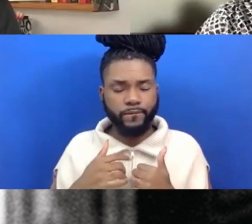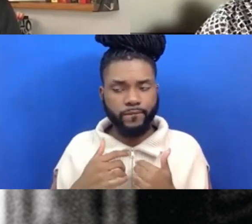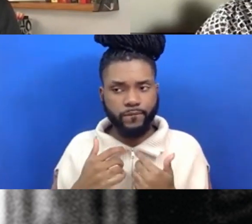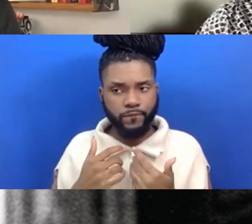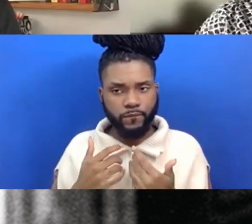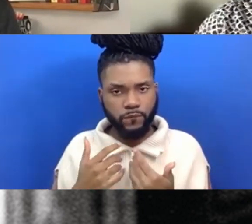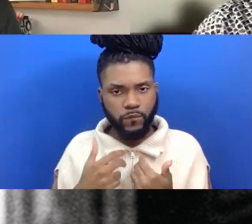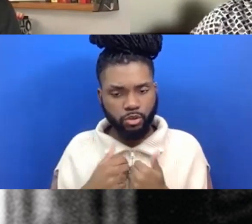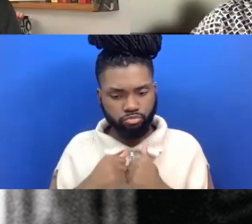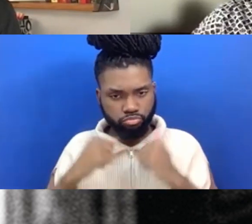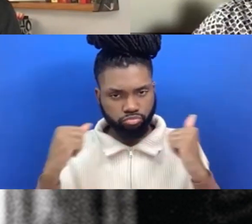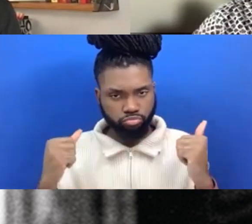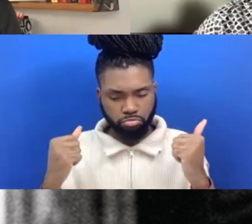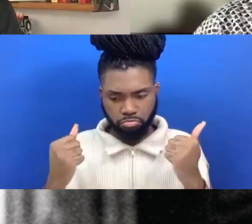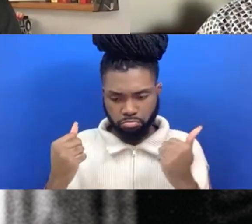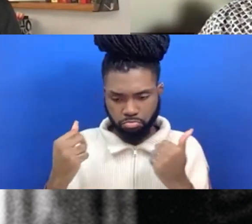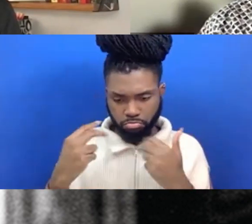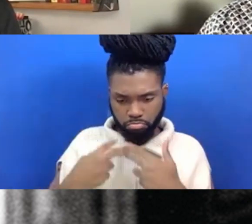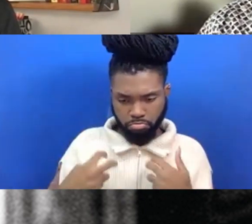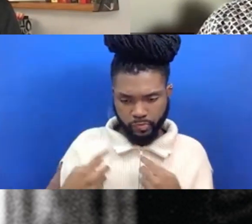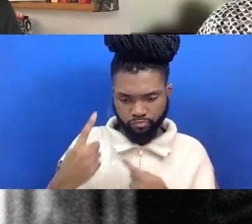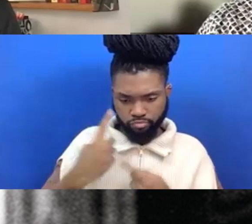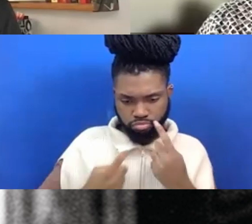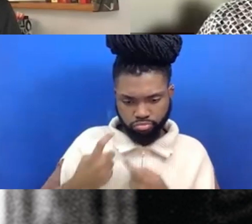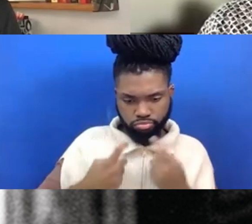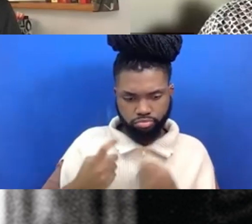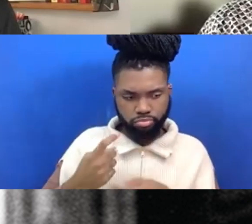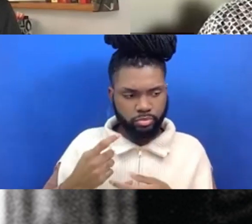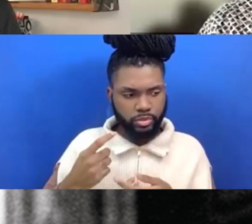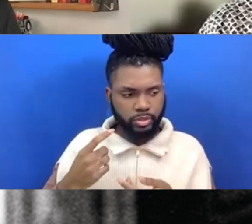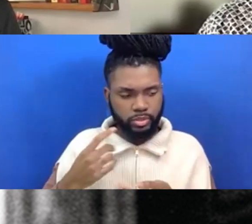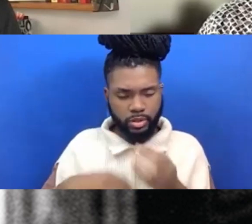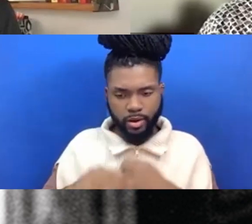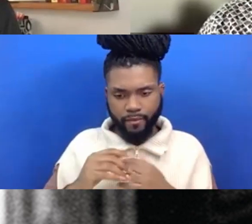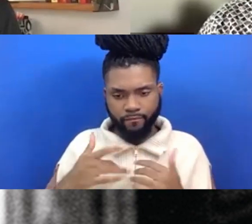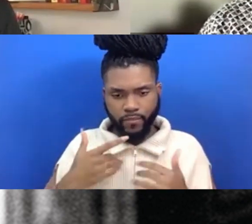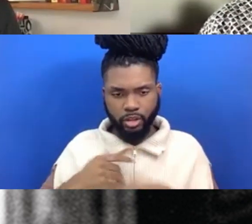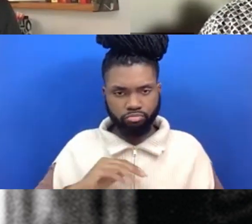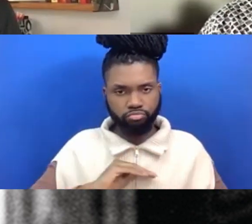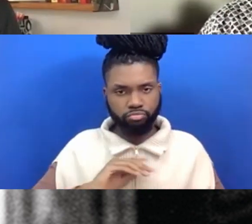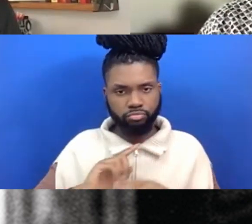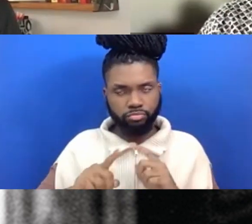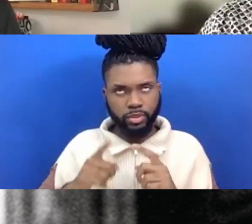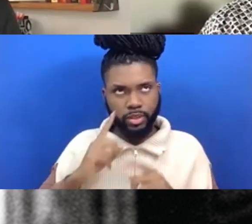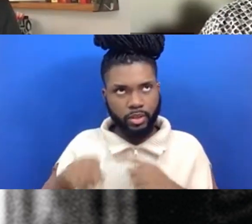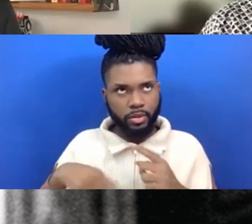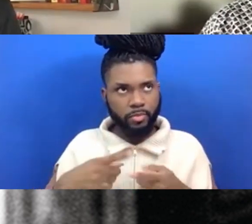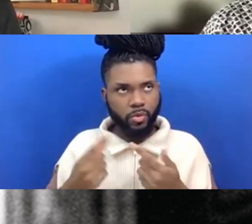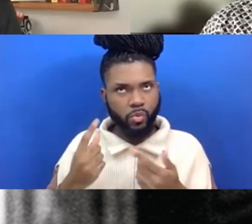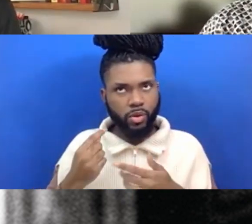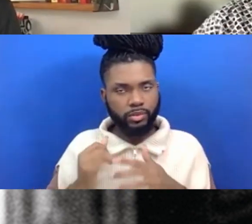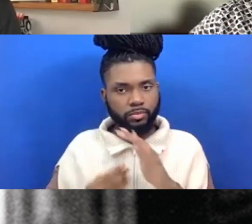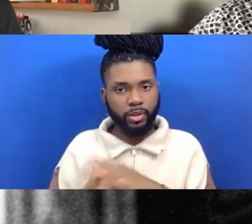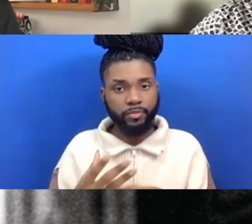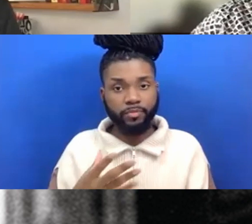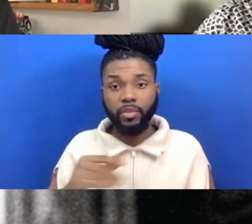questions, to complicity, to implication, and in doing that, to create a space to do